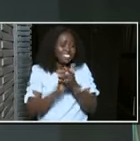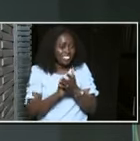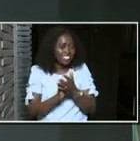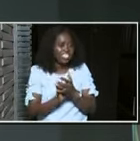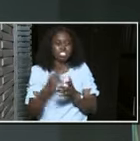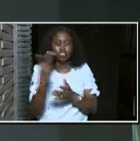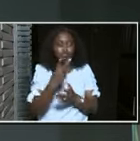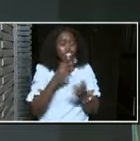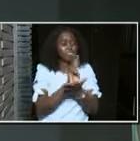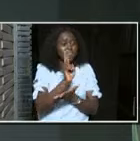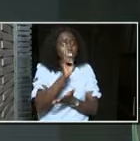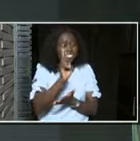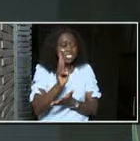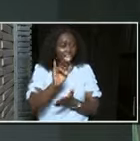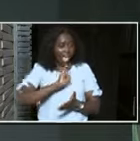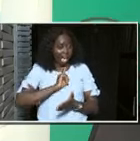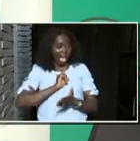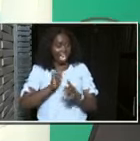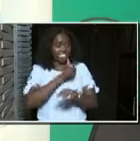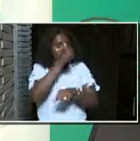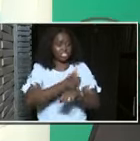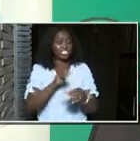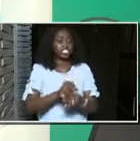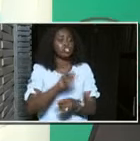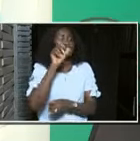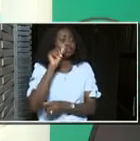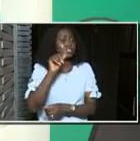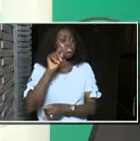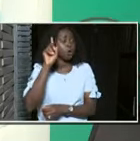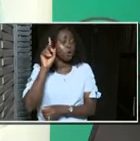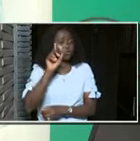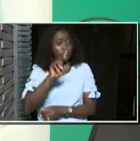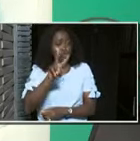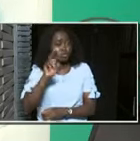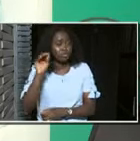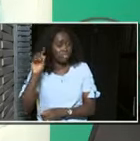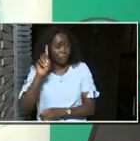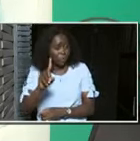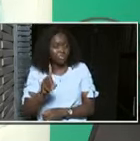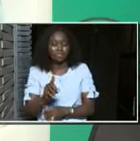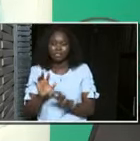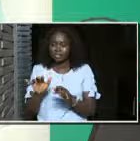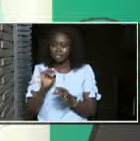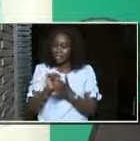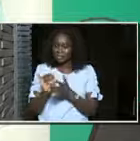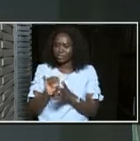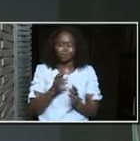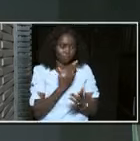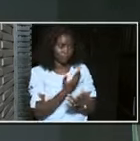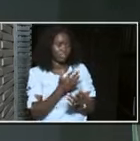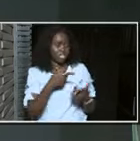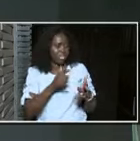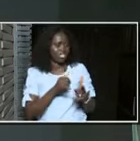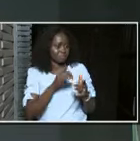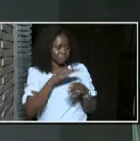two universities I established in 2001, that is Kano University. And is that same technology recipe? Just 1 second, please. Let me conclude